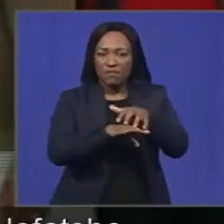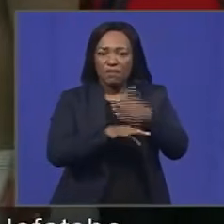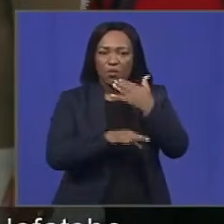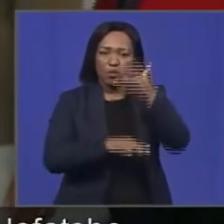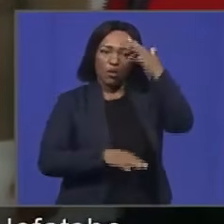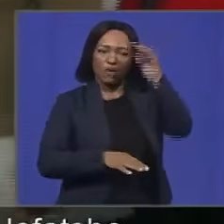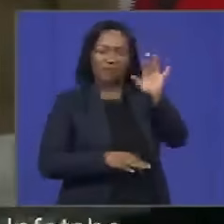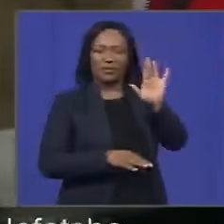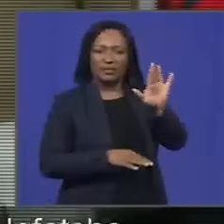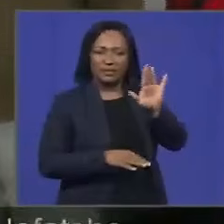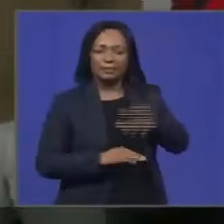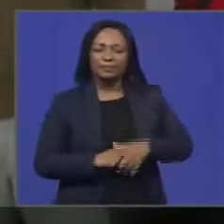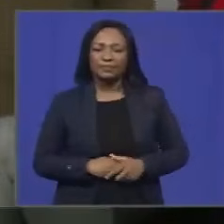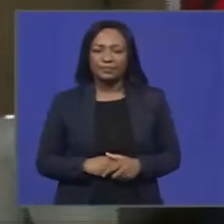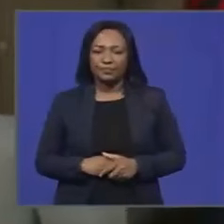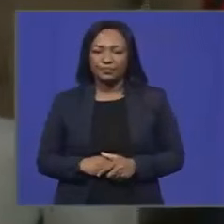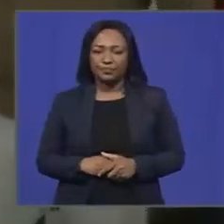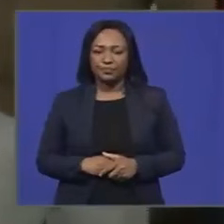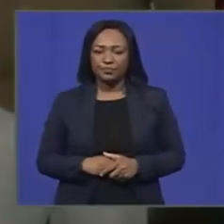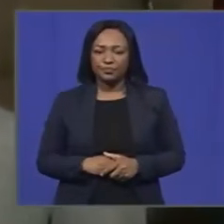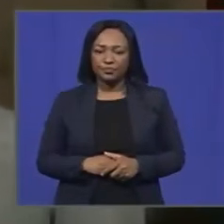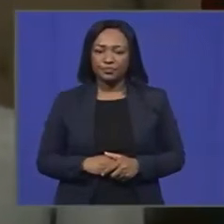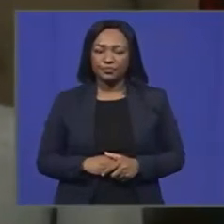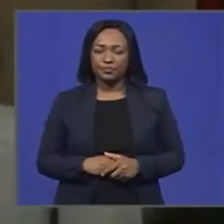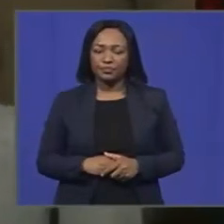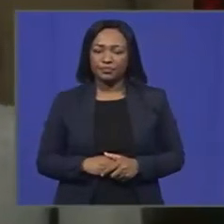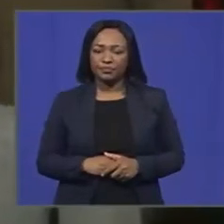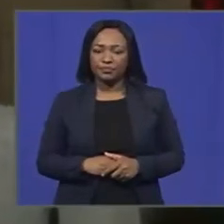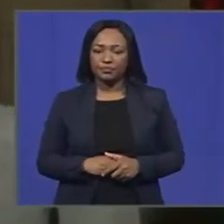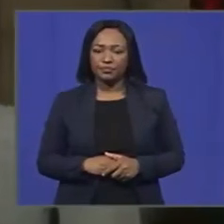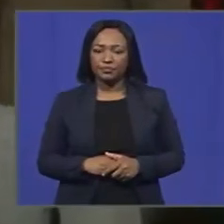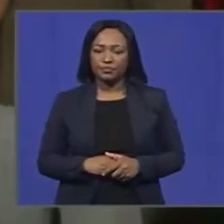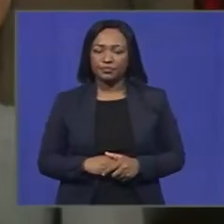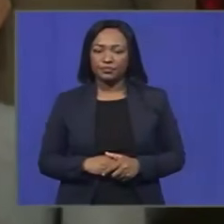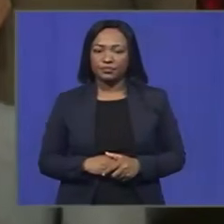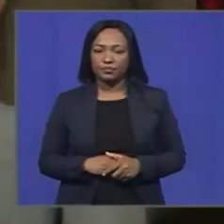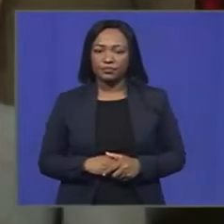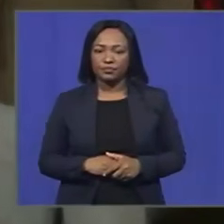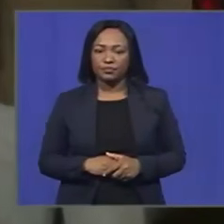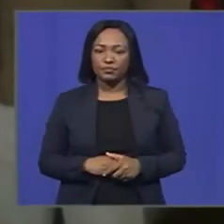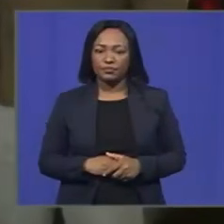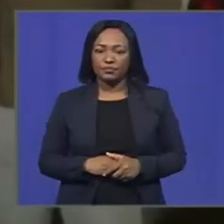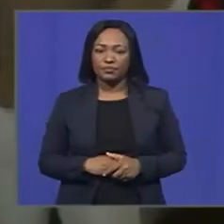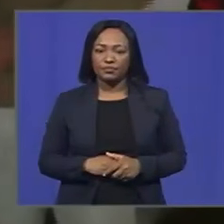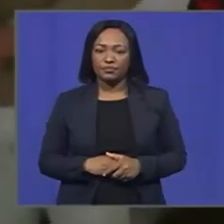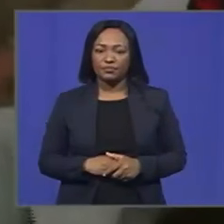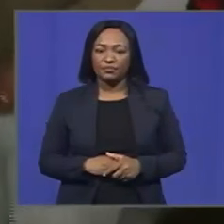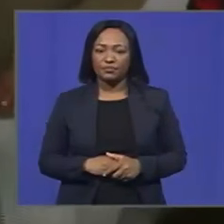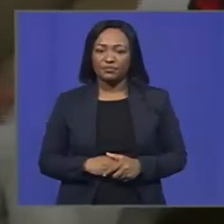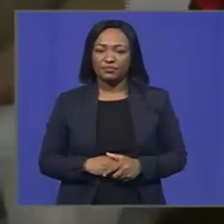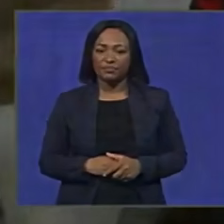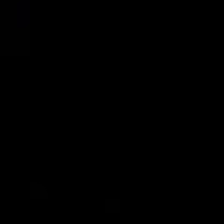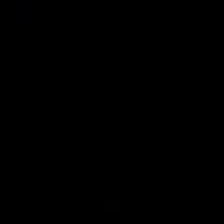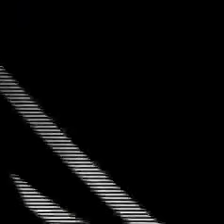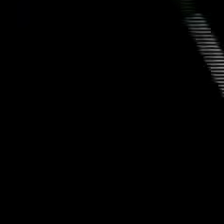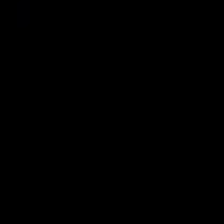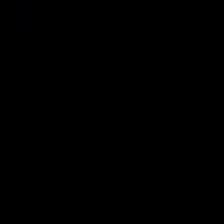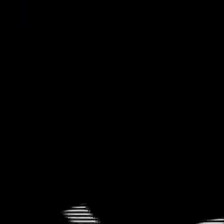pusong. Sentle Englihihi, SABC News, Setlagole.